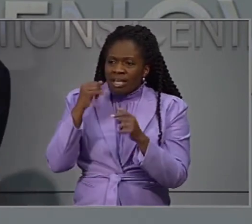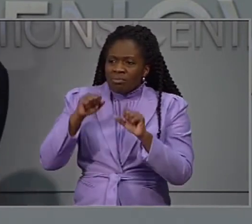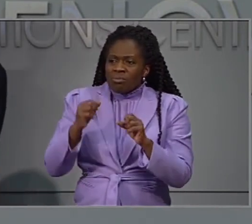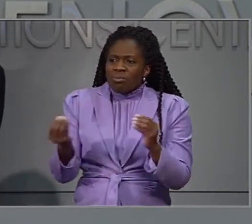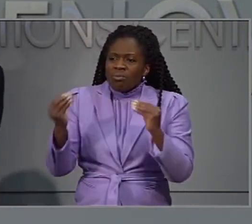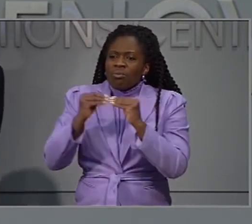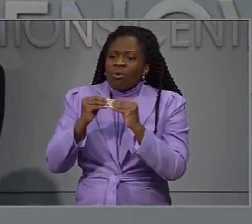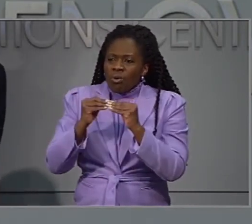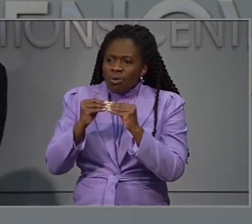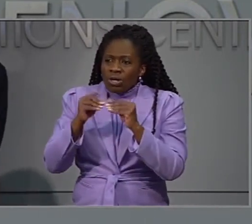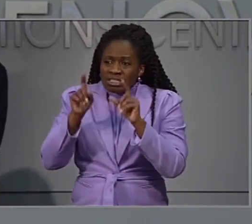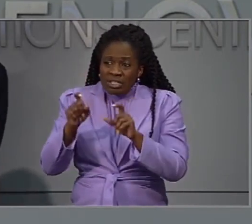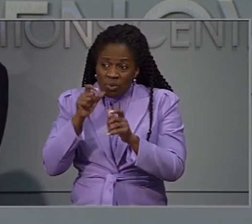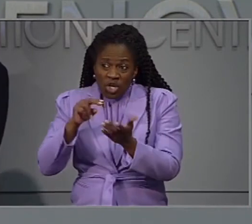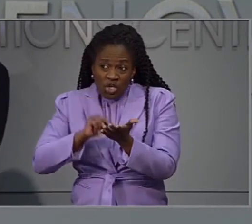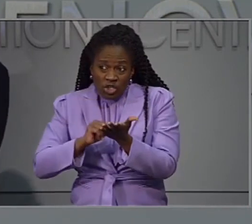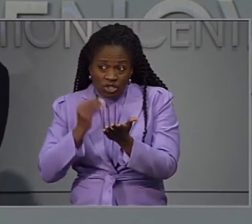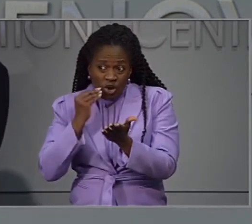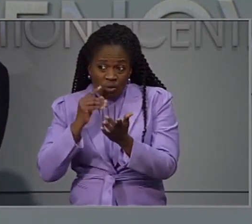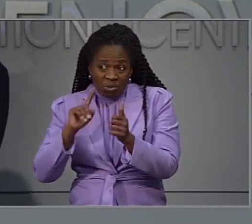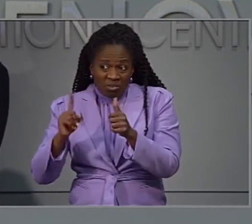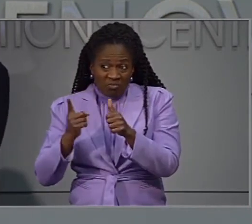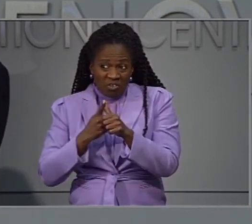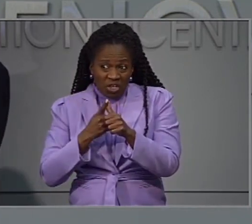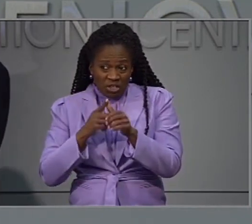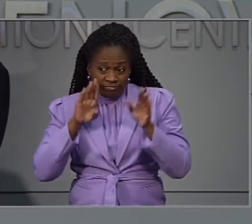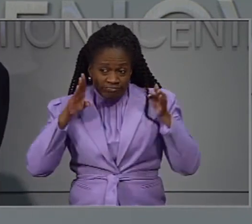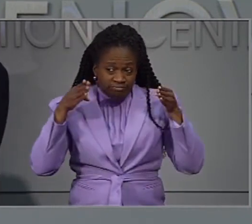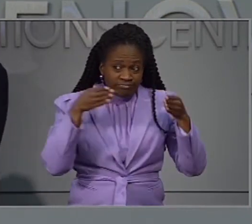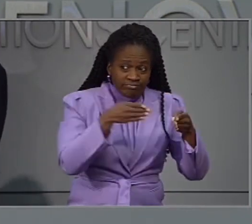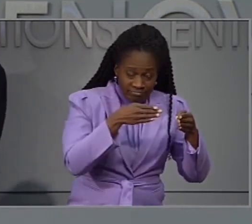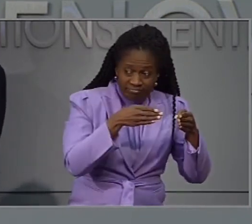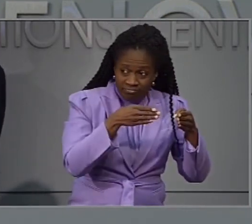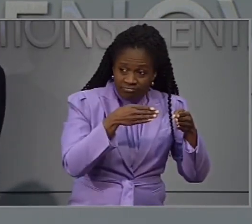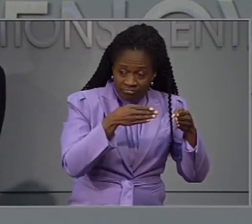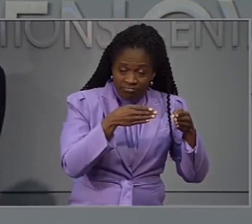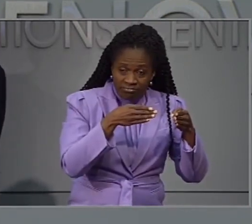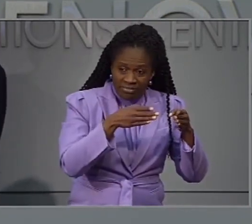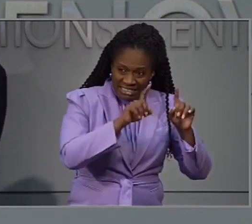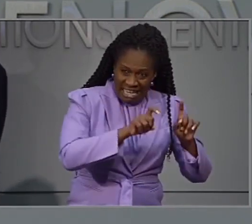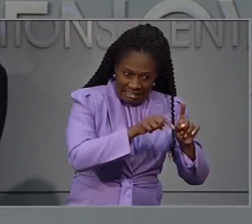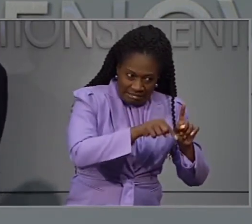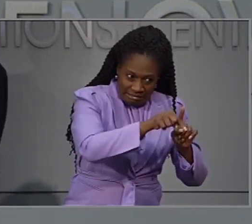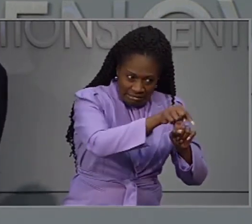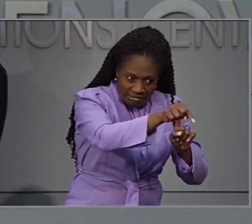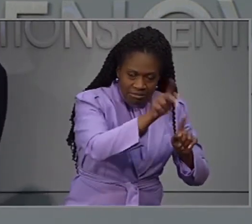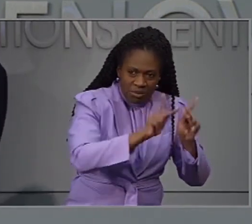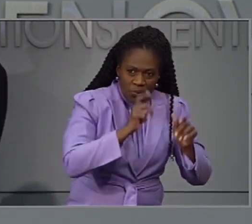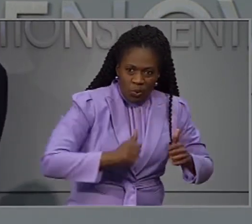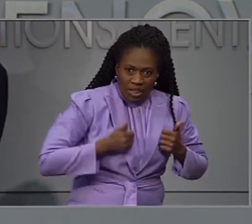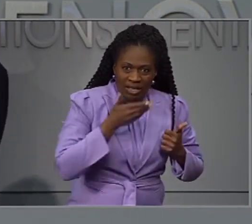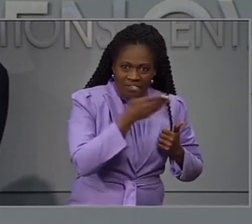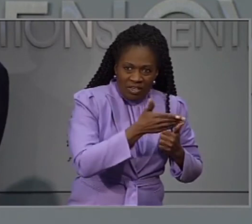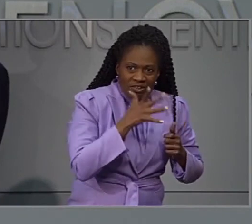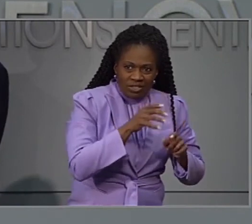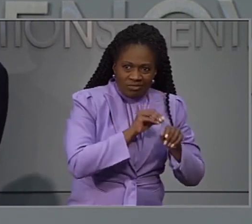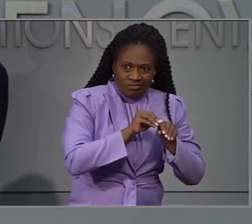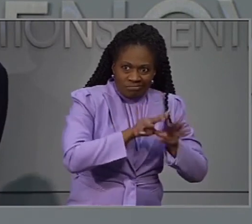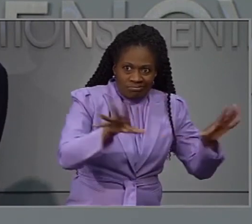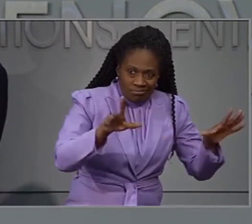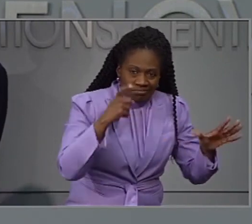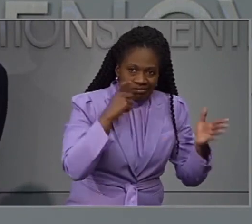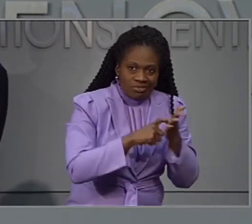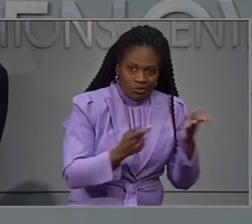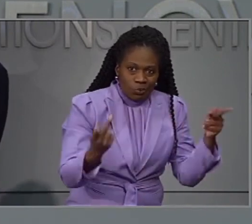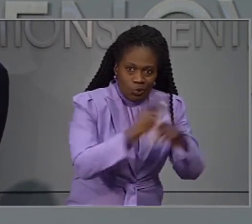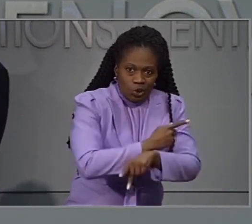more testing, will nursing homes be a main priority for testing those residents because they have been affected so much by this?